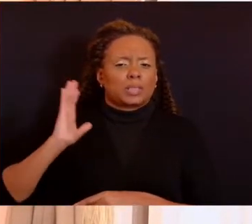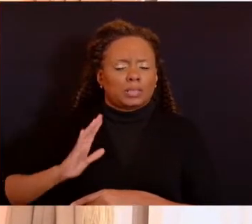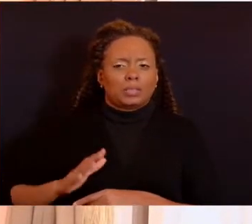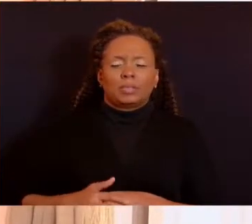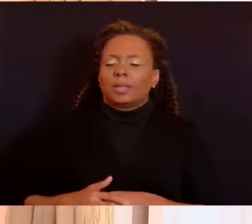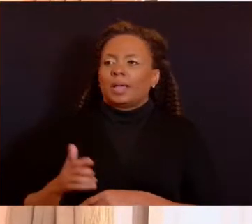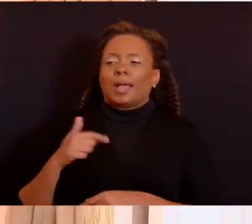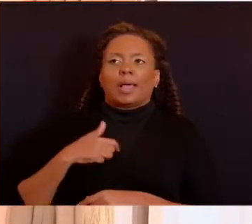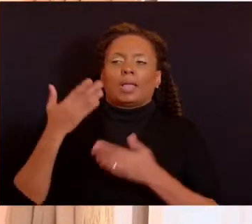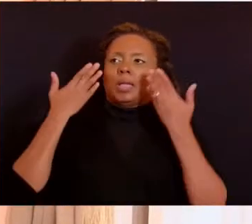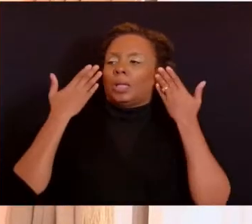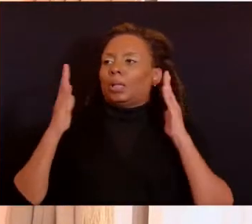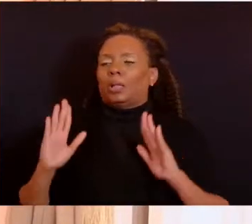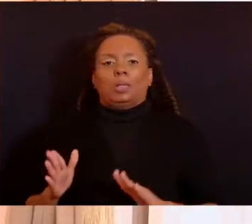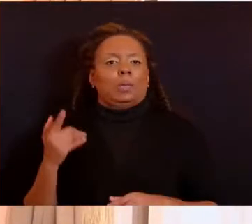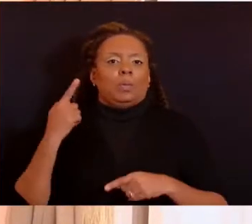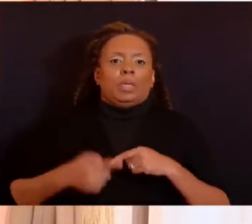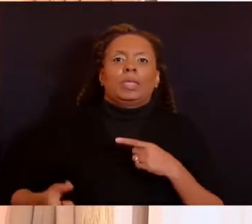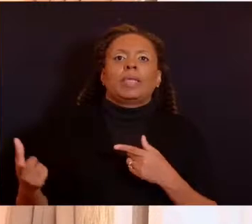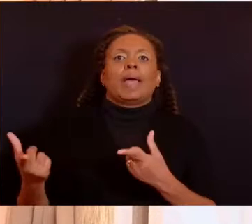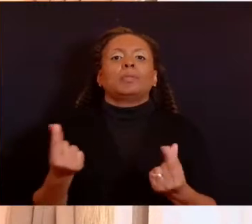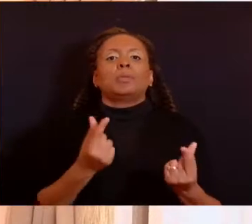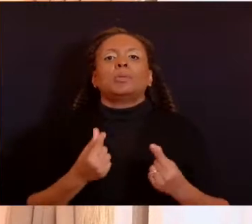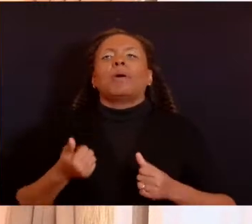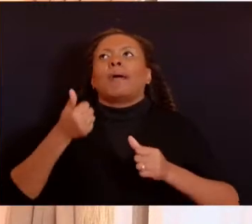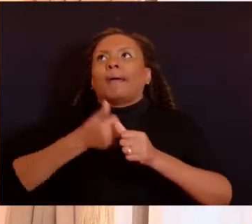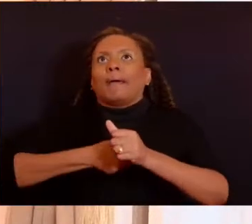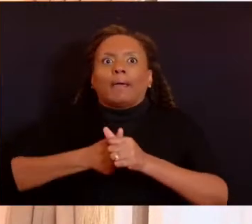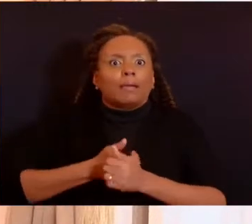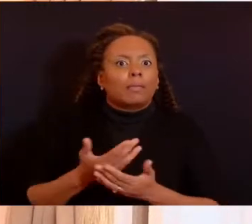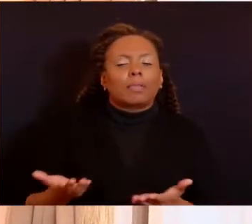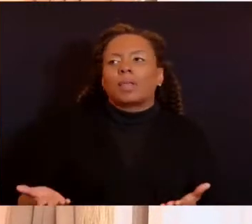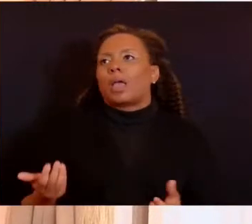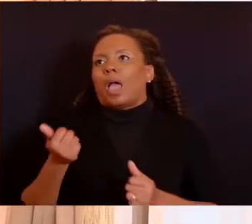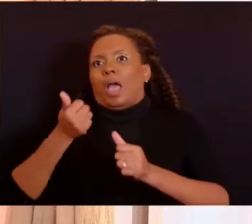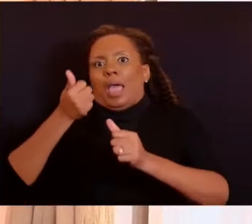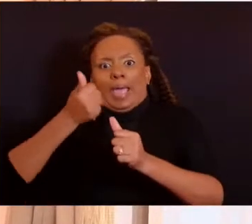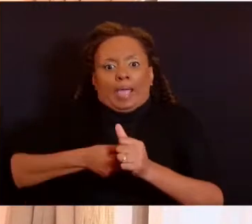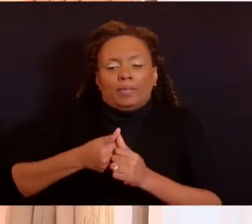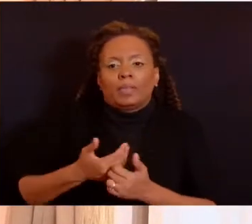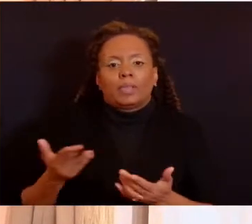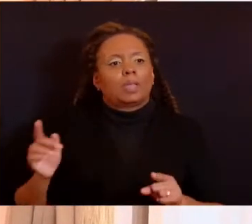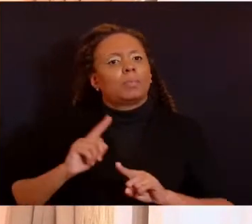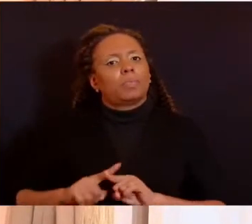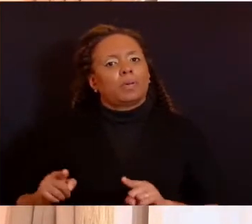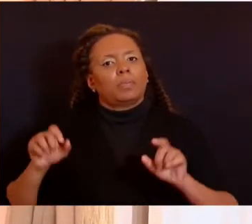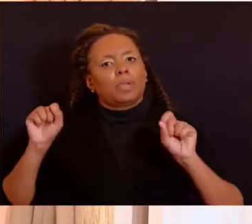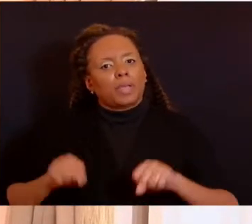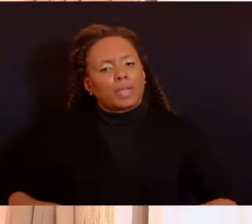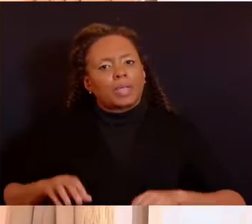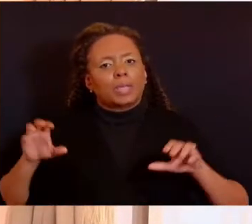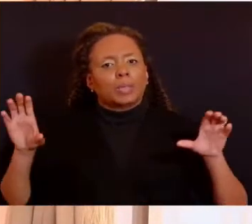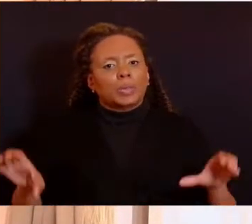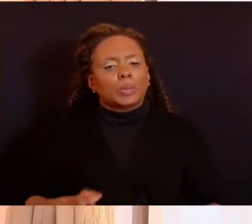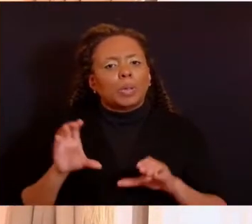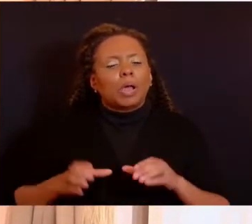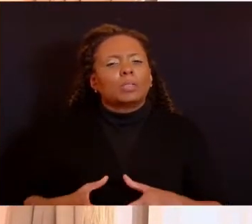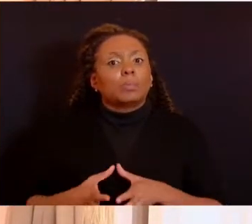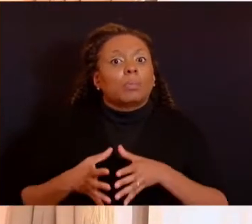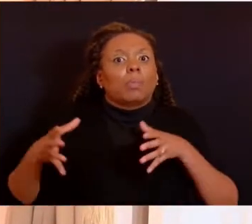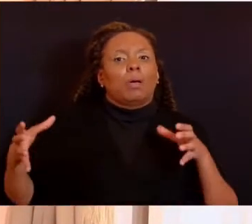the assurance that we may not be able to do everything that people would like, but we're going to do as much as people need as we